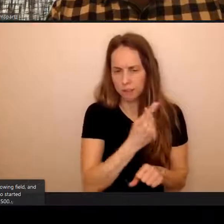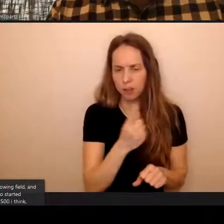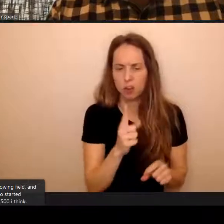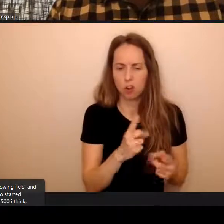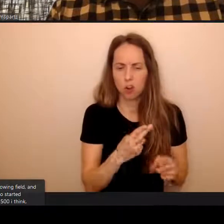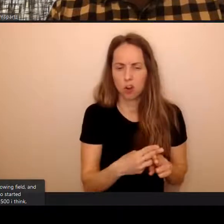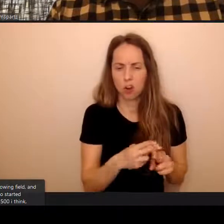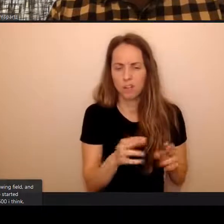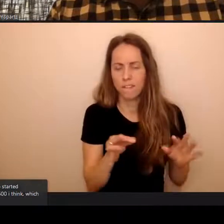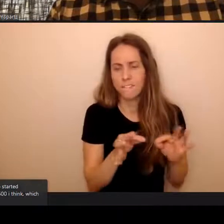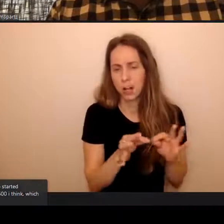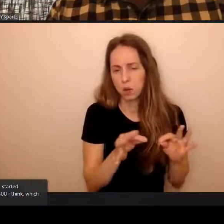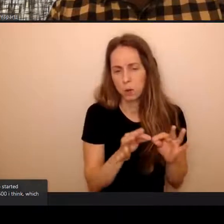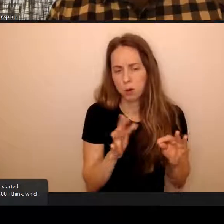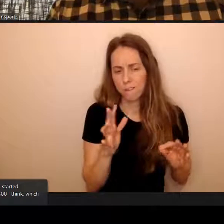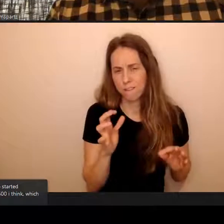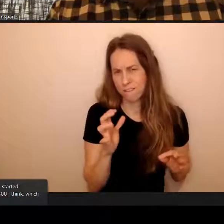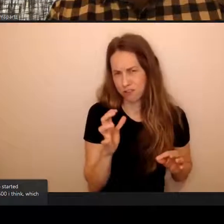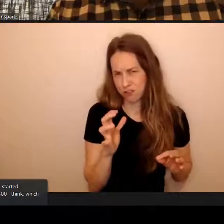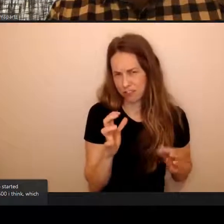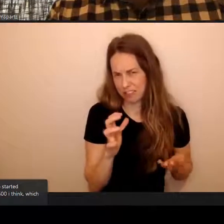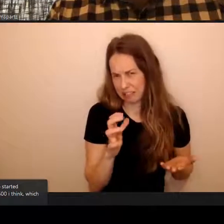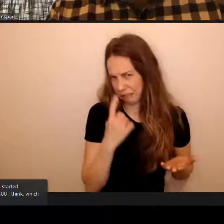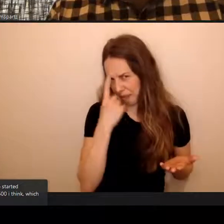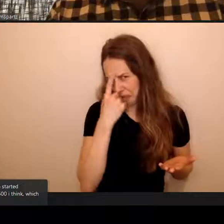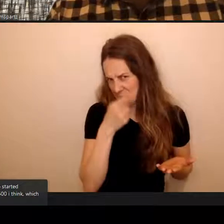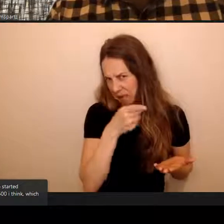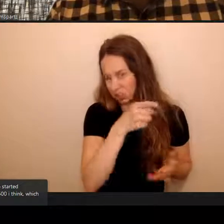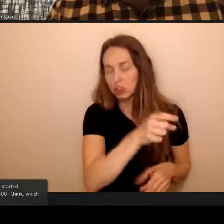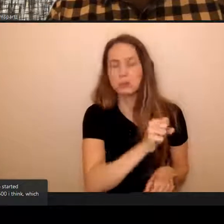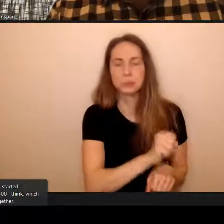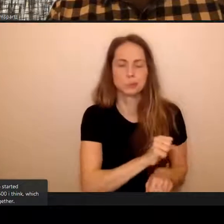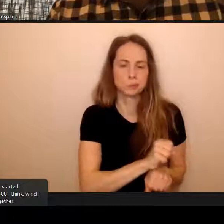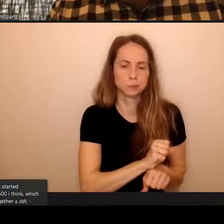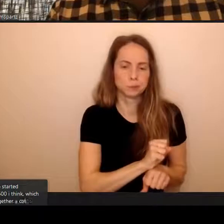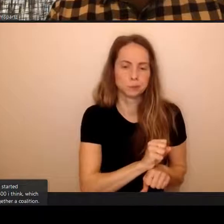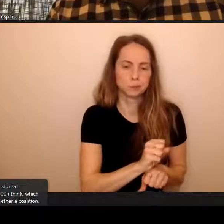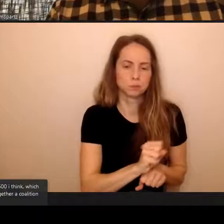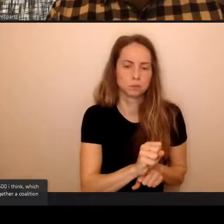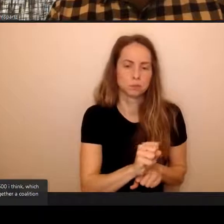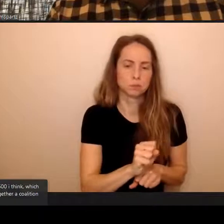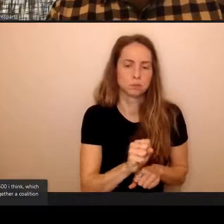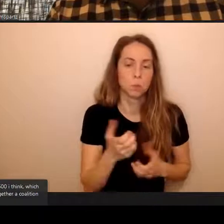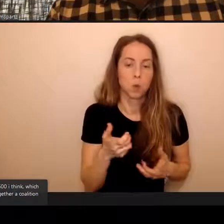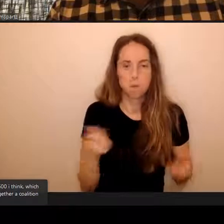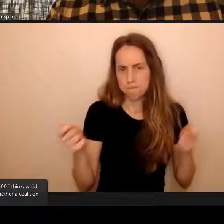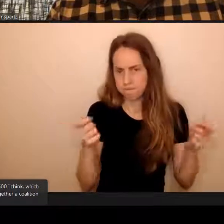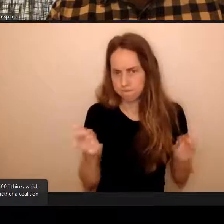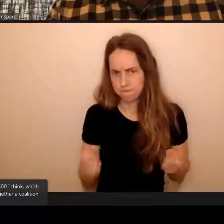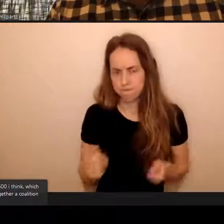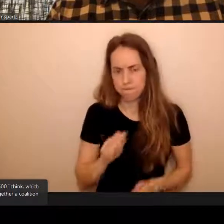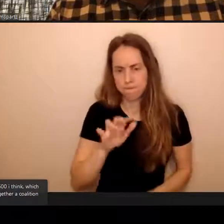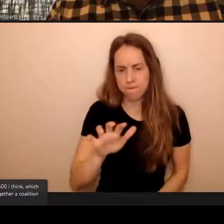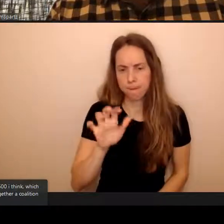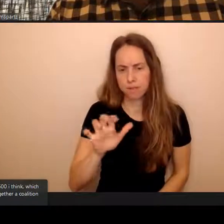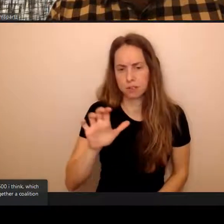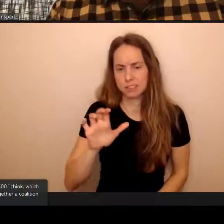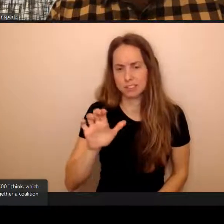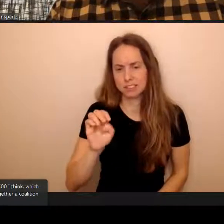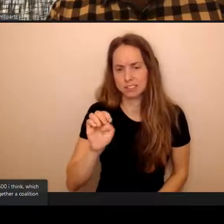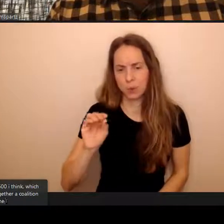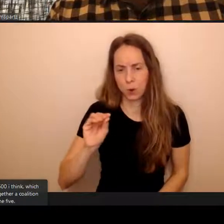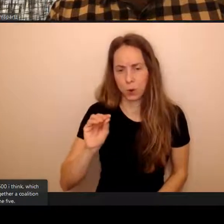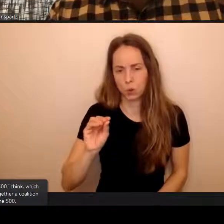think, which is she's working to put together a coalition of 500 CEOs or CEOs of